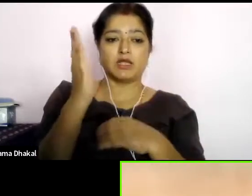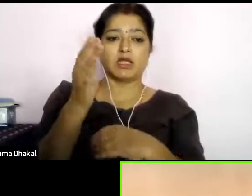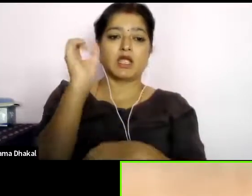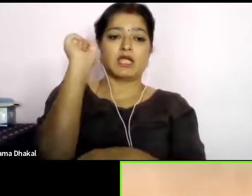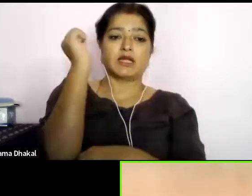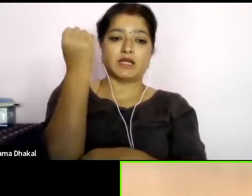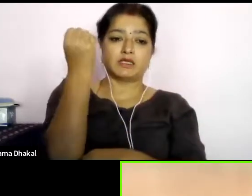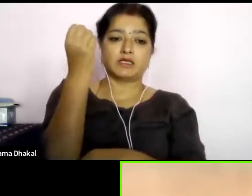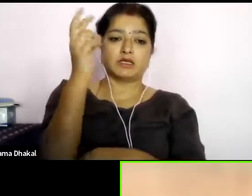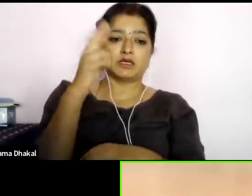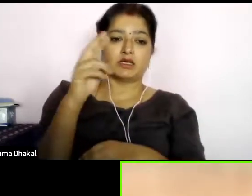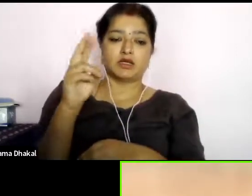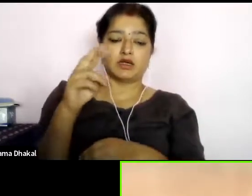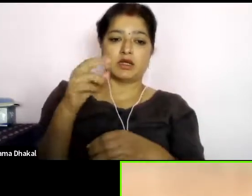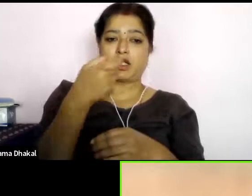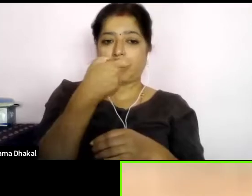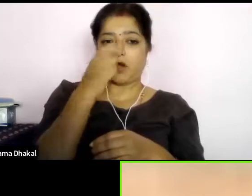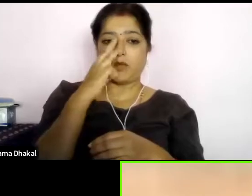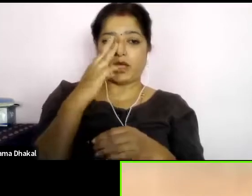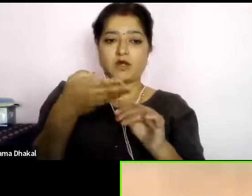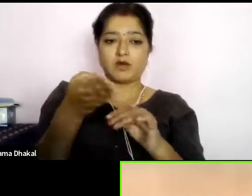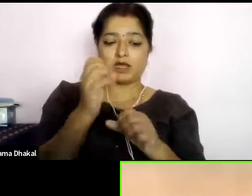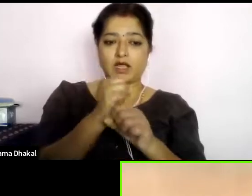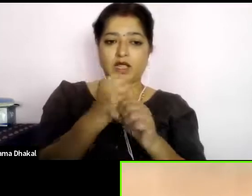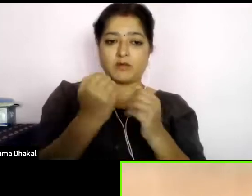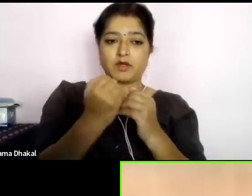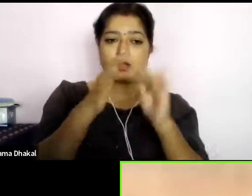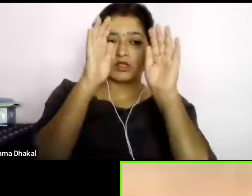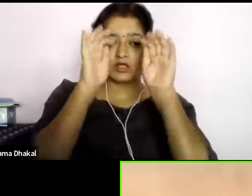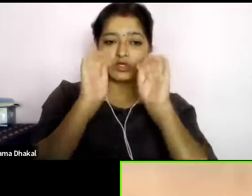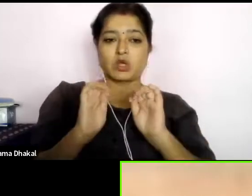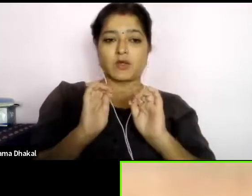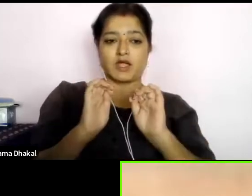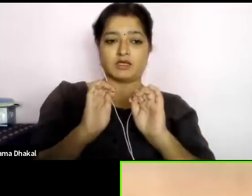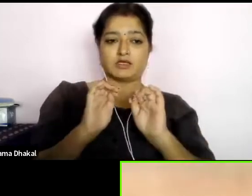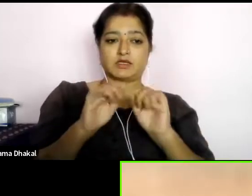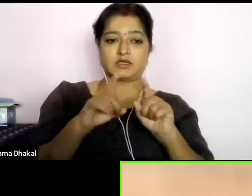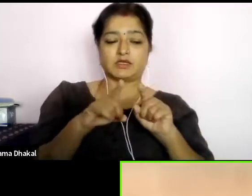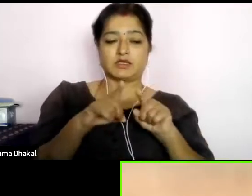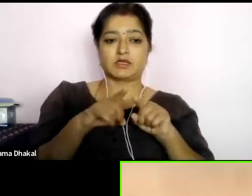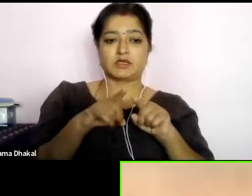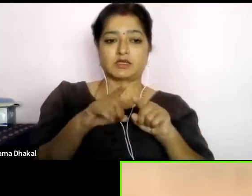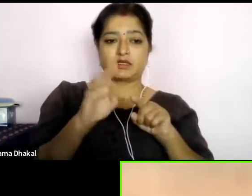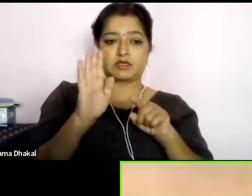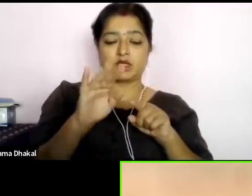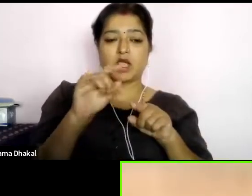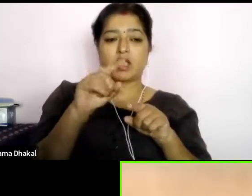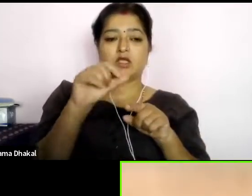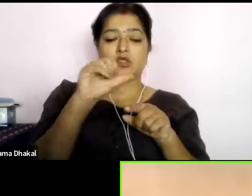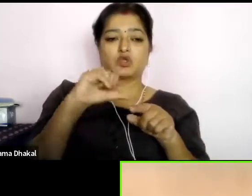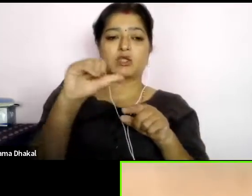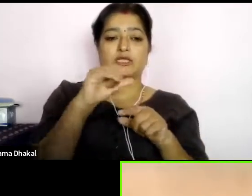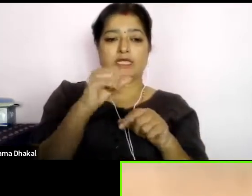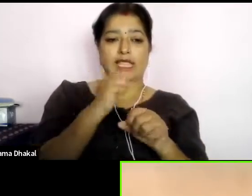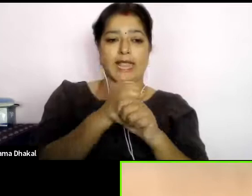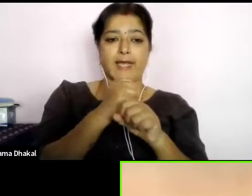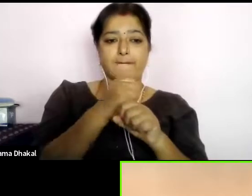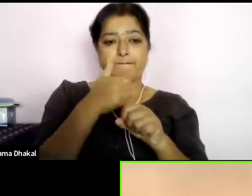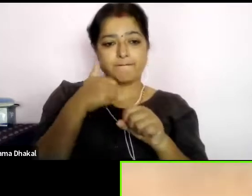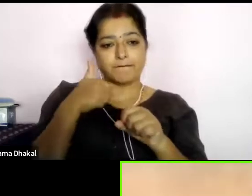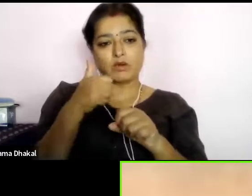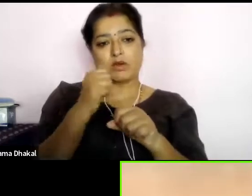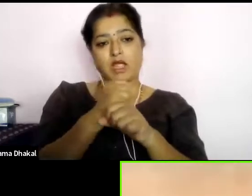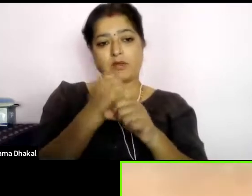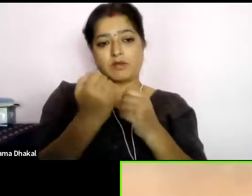and they are doing their effort for the SDG. So the slogan of leaving no one behind, when we talk about this and when